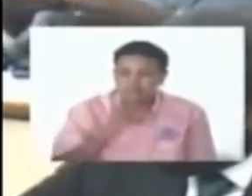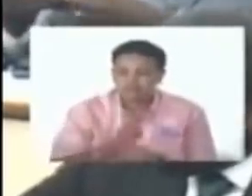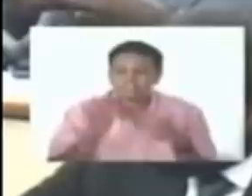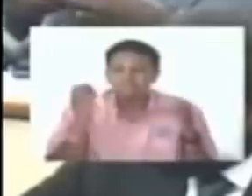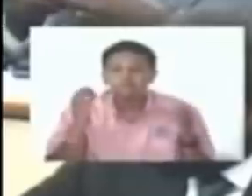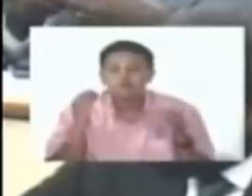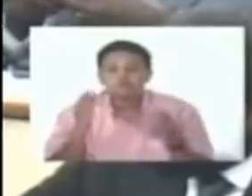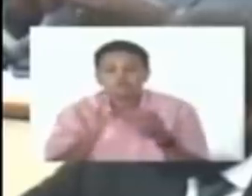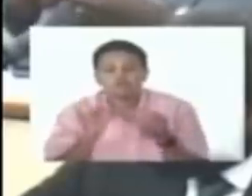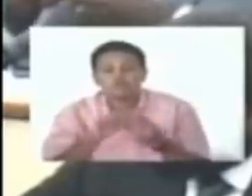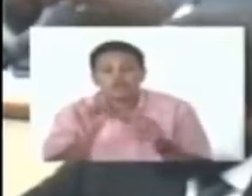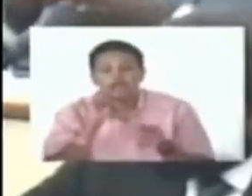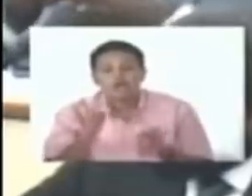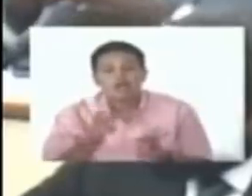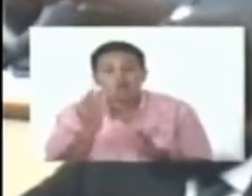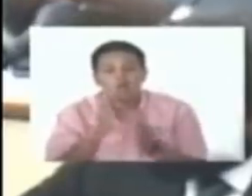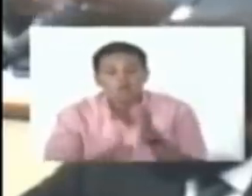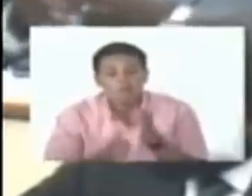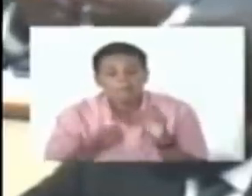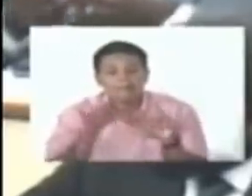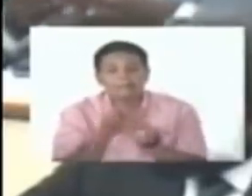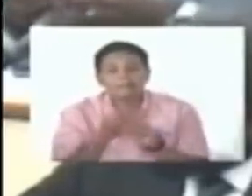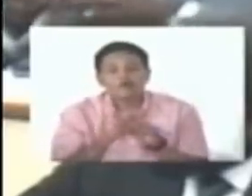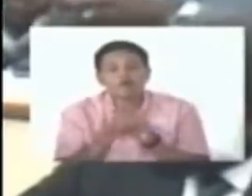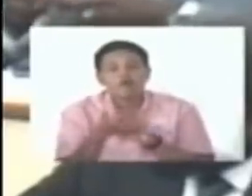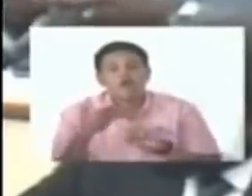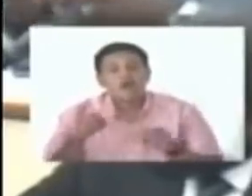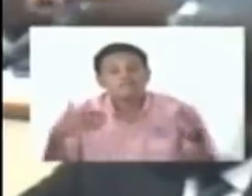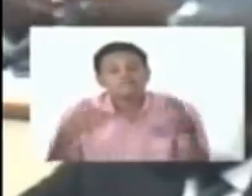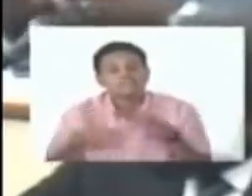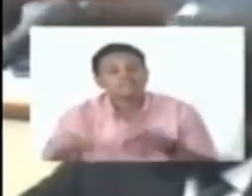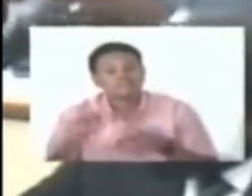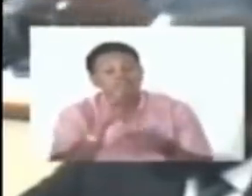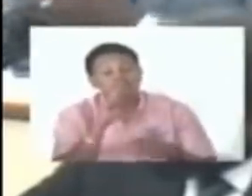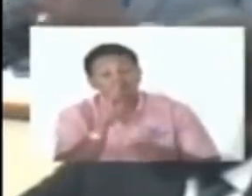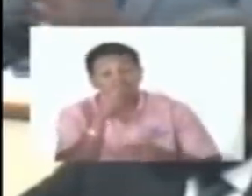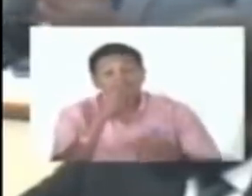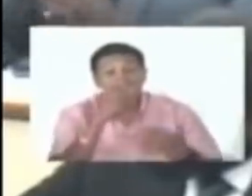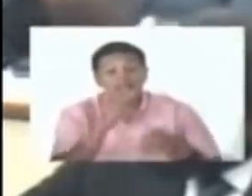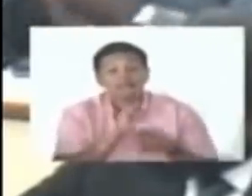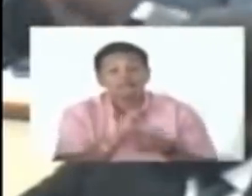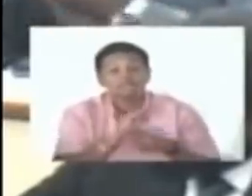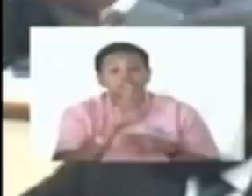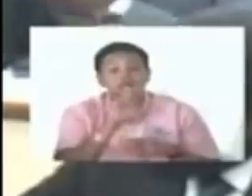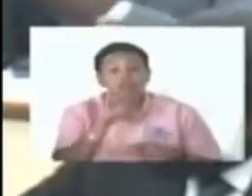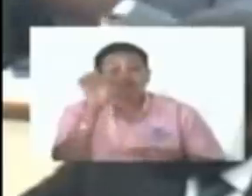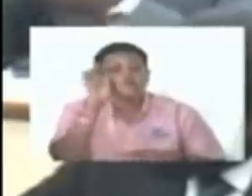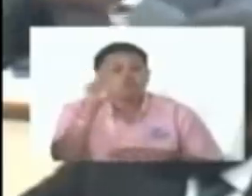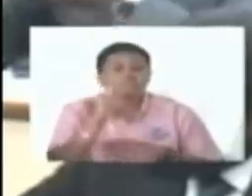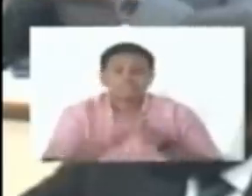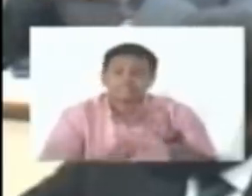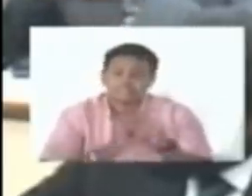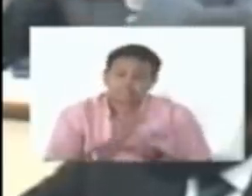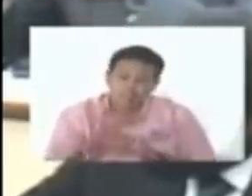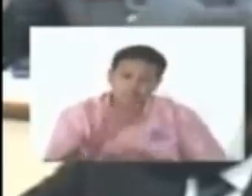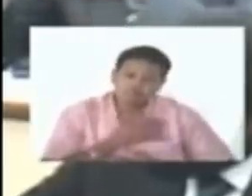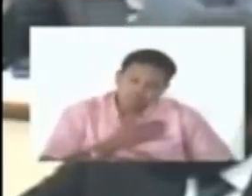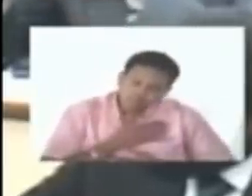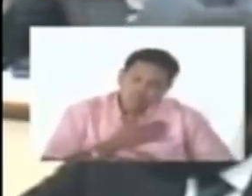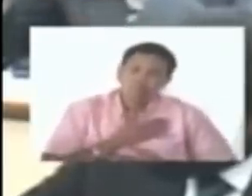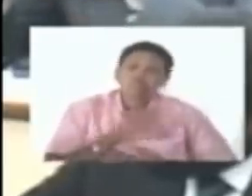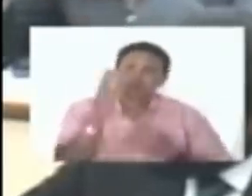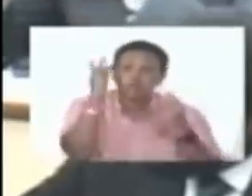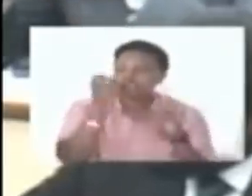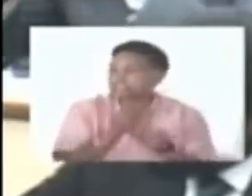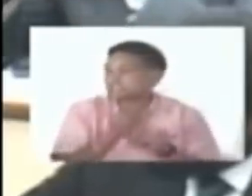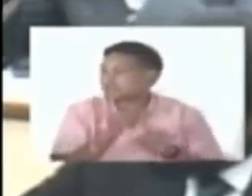the sectors. And I sincerely thank Minister Clark for his kind consideration